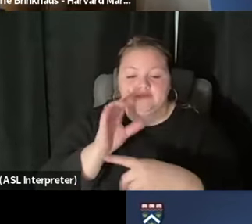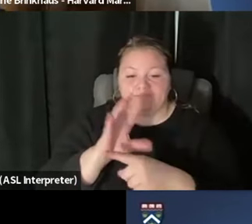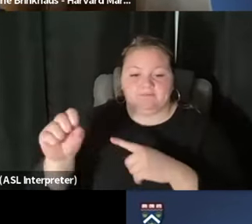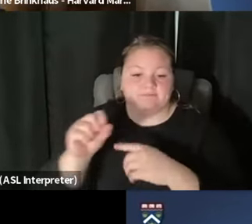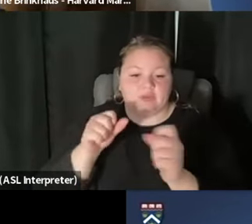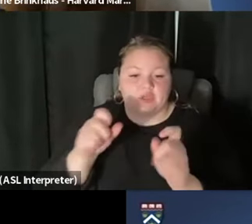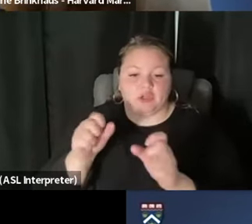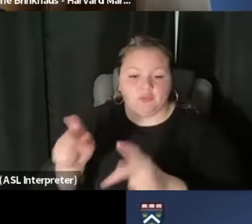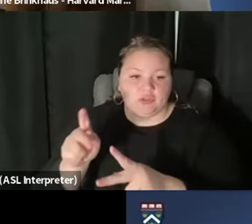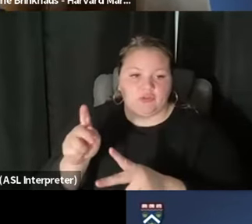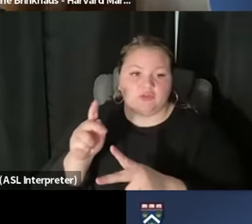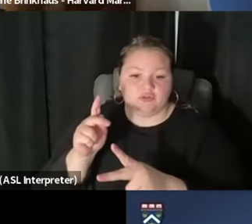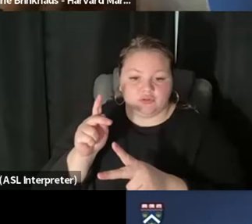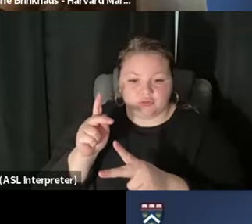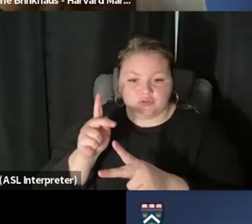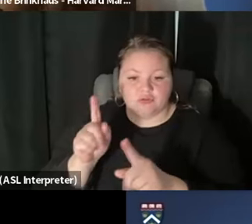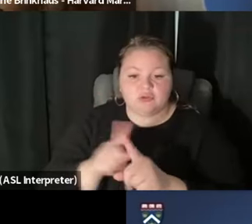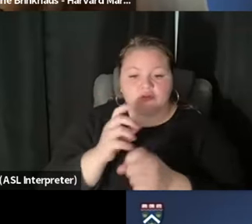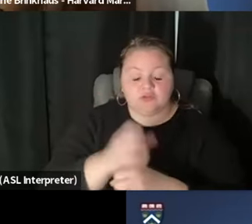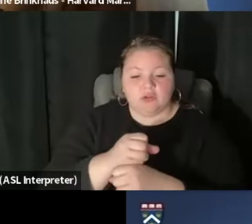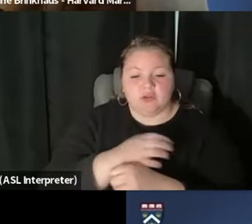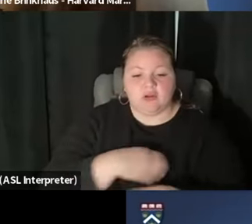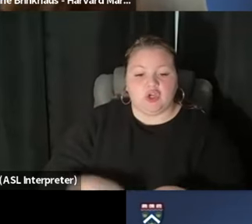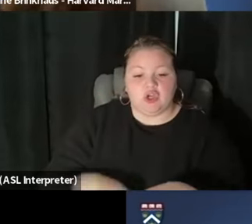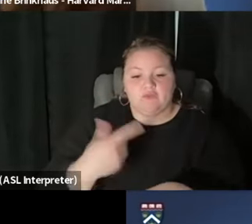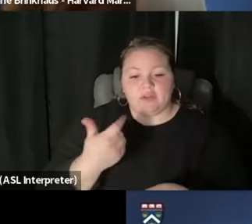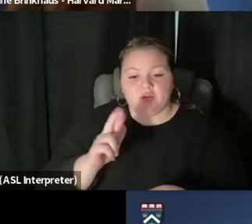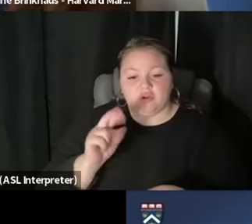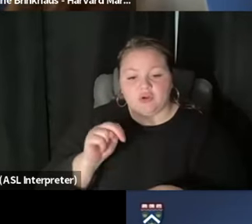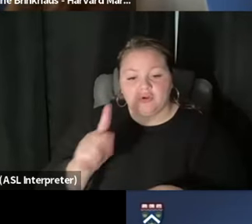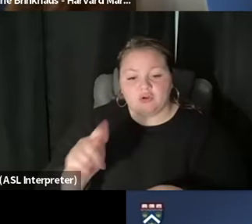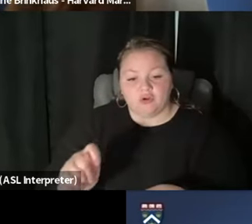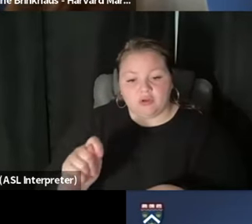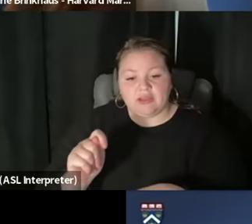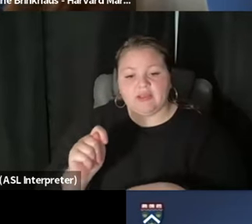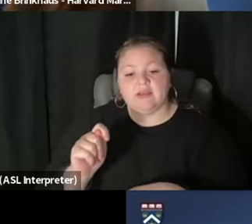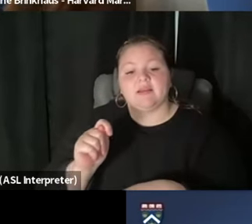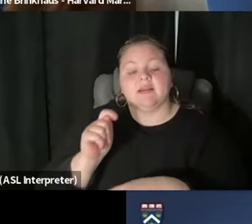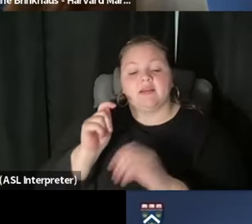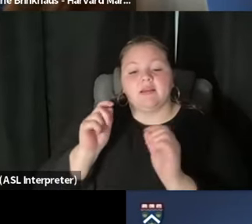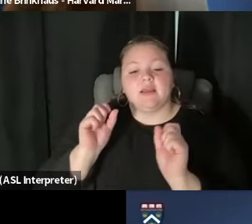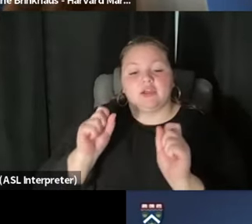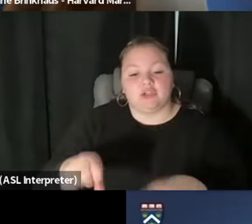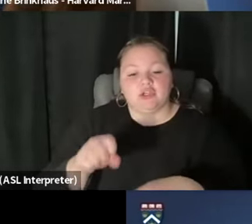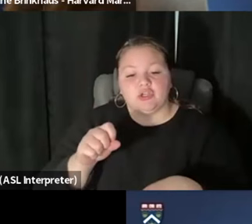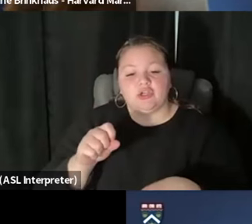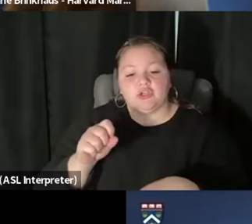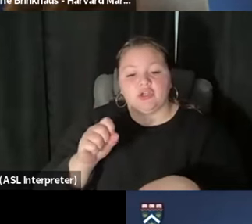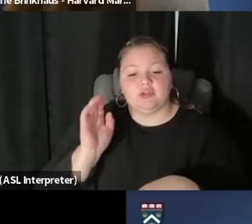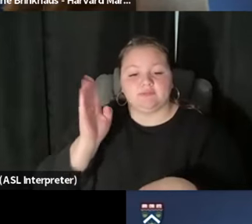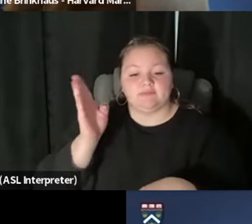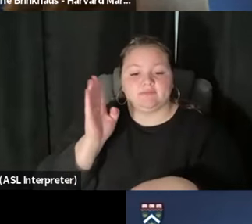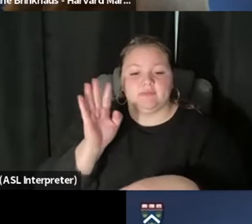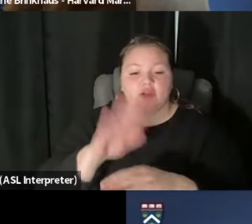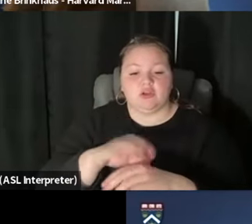a non-dilutive Harvard grant to test the market. I got to pitch on a Shark Tank for a Harvard show where I got to meet